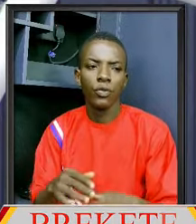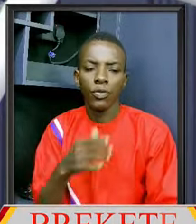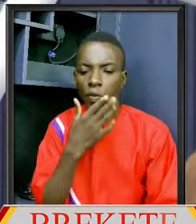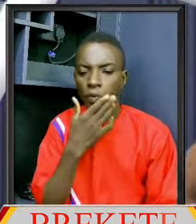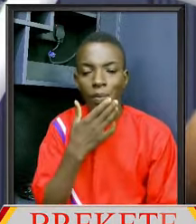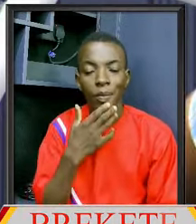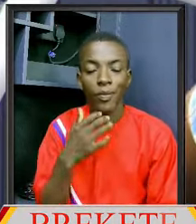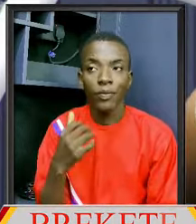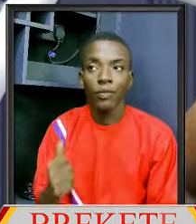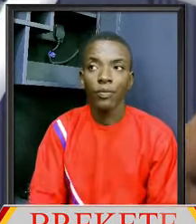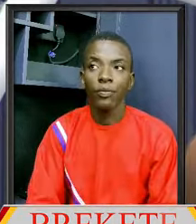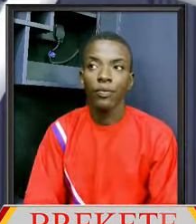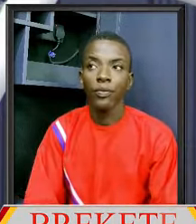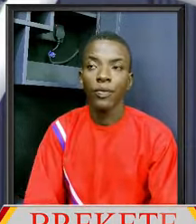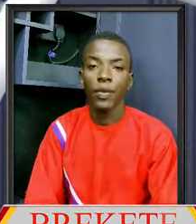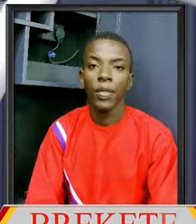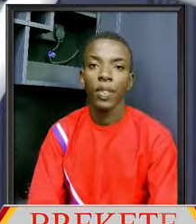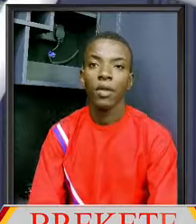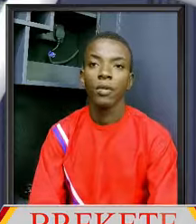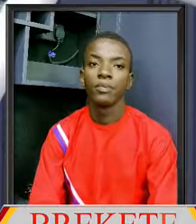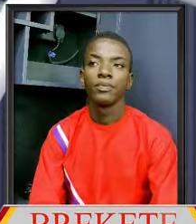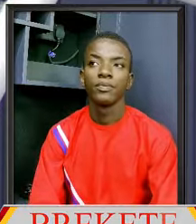tay.